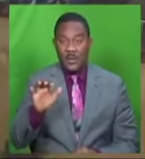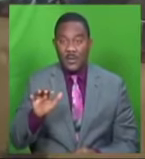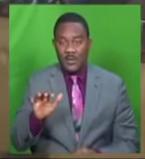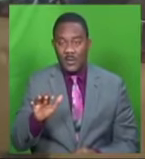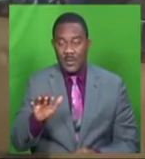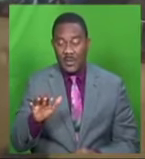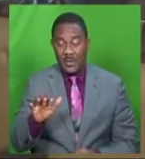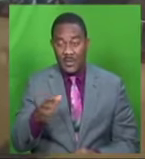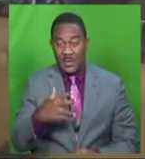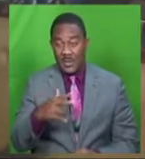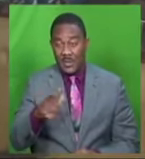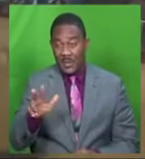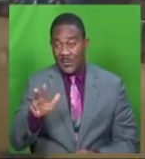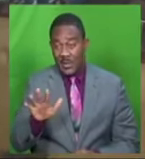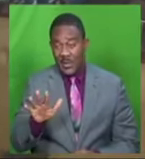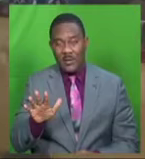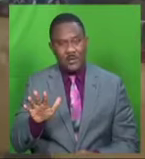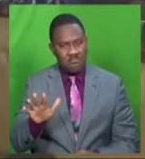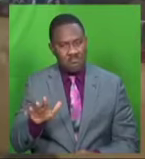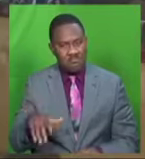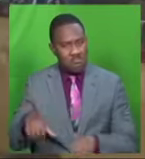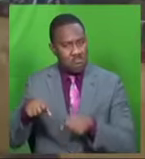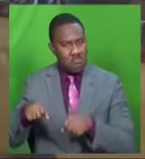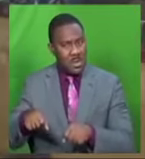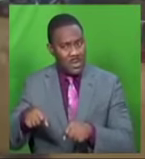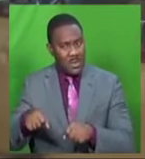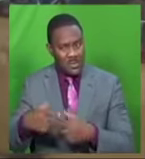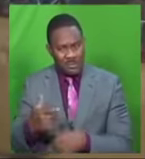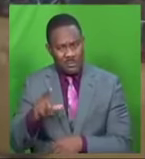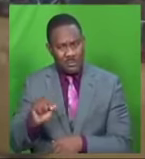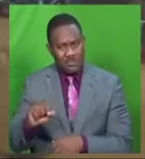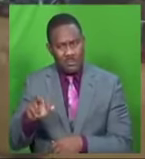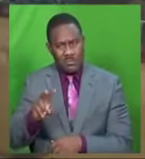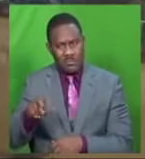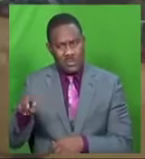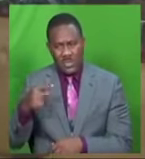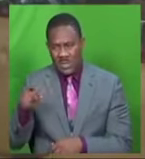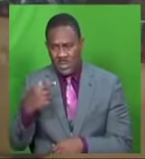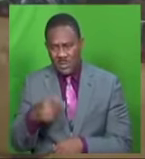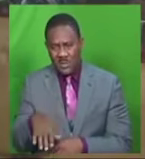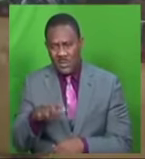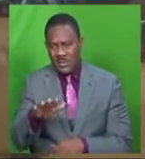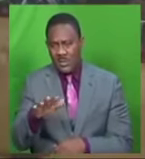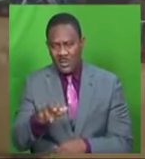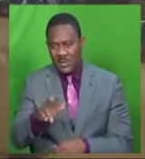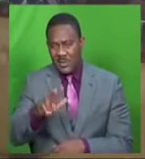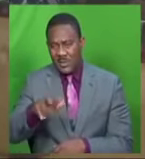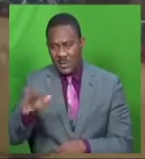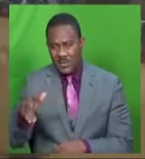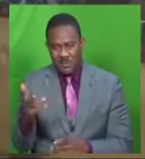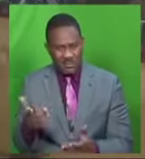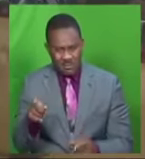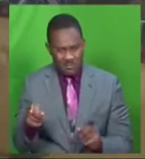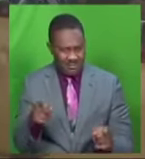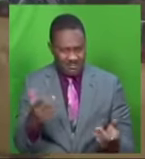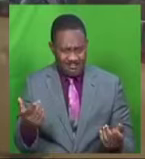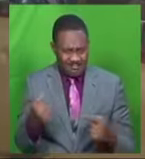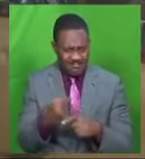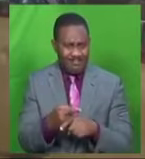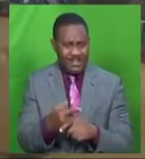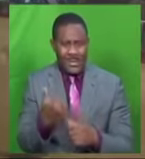535 boreholes. 2022 budget, they said they have delivered 533 boreholes. Which of them should we believe?